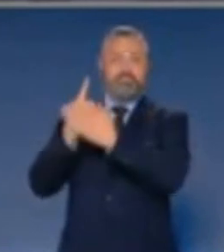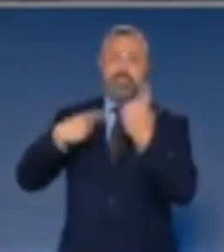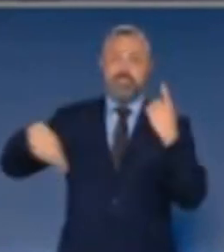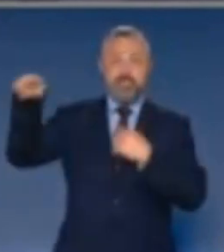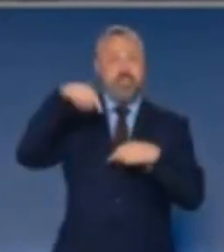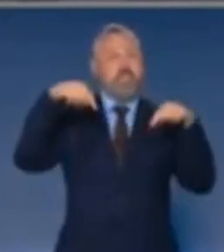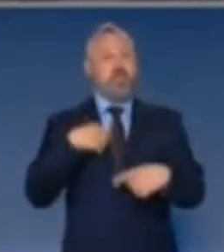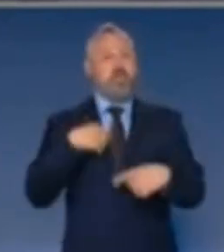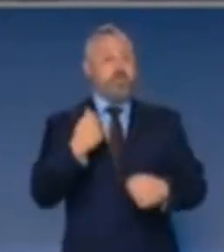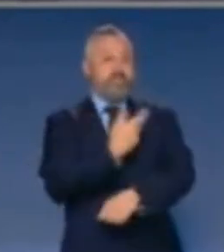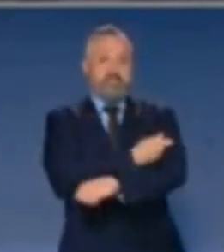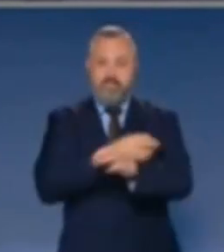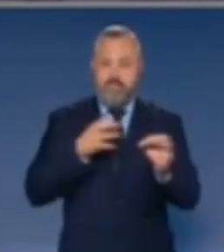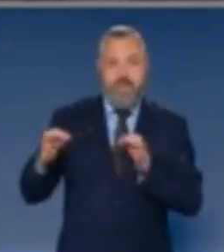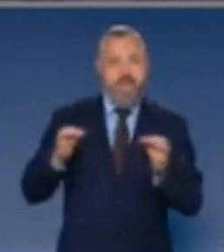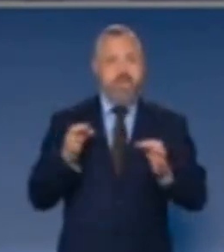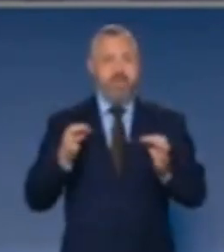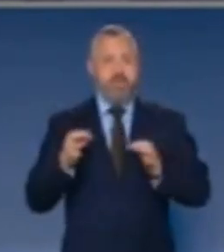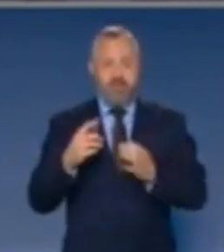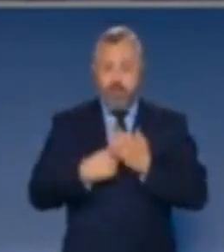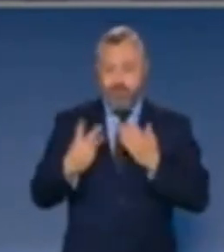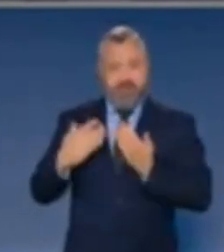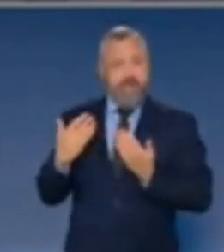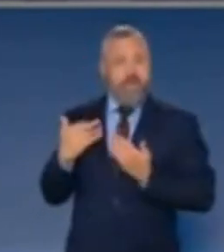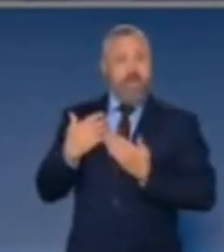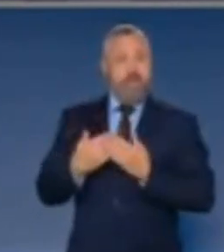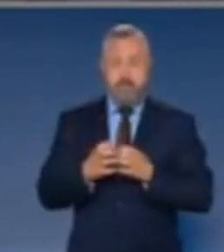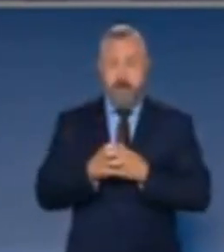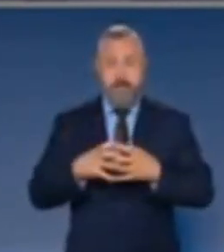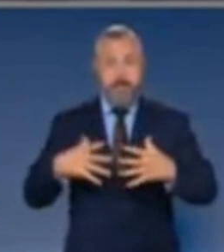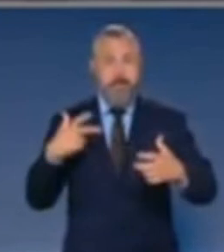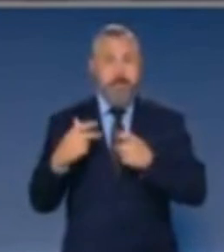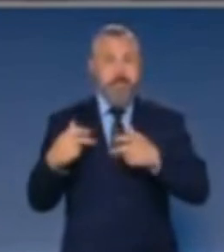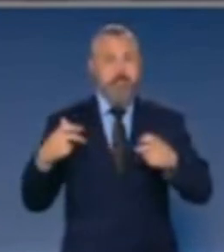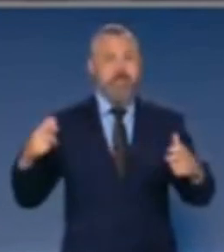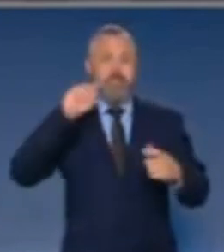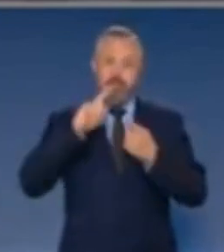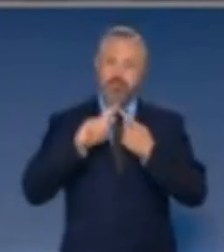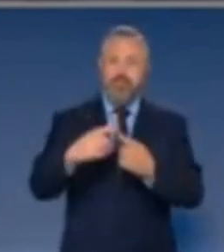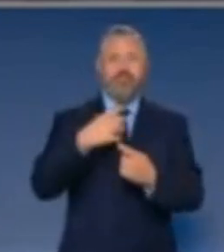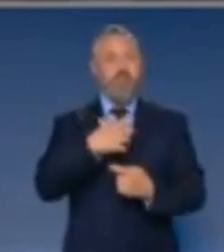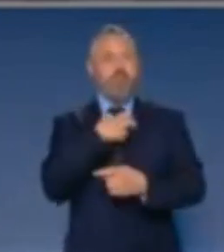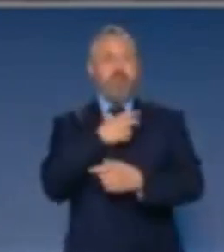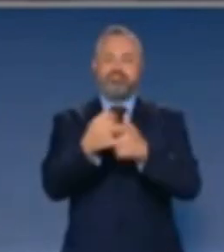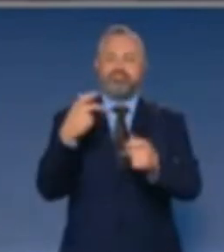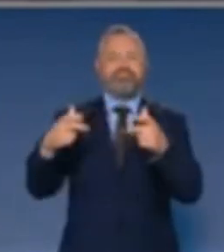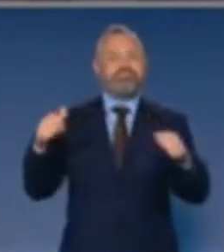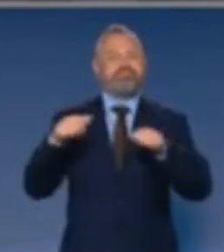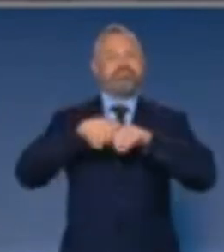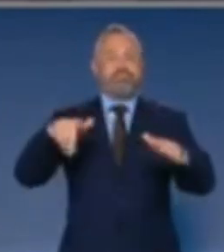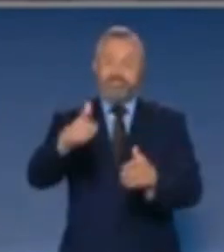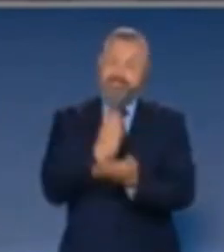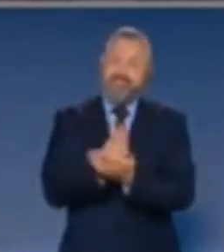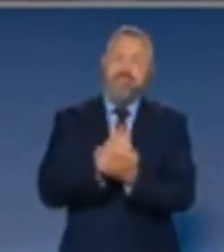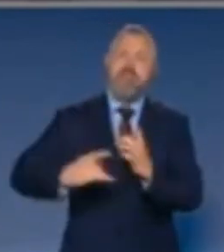first 3 days had grown and grown and grown and will continue to do that is an important national asset.